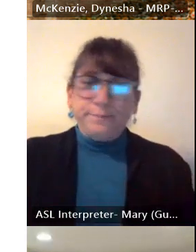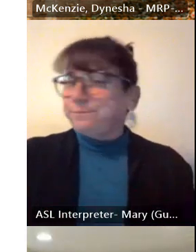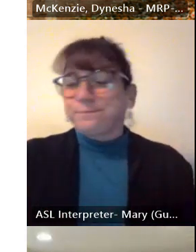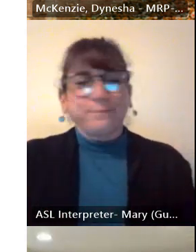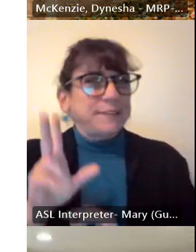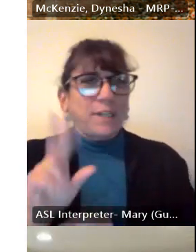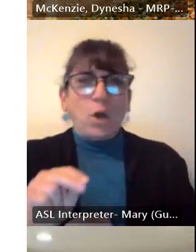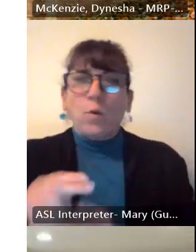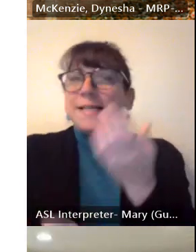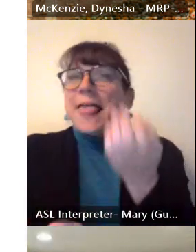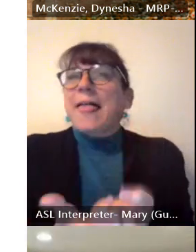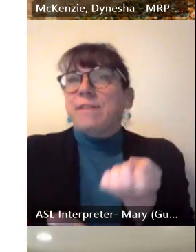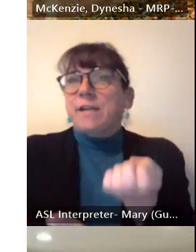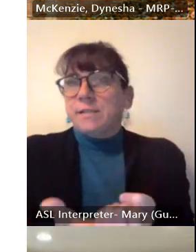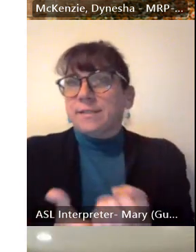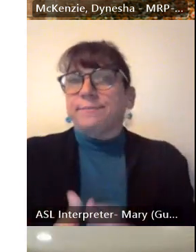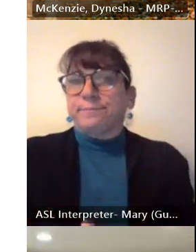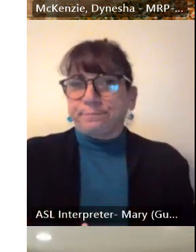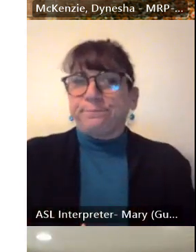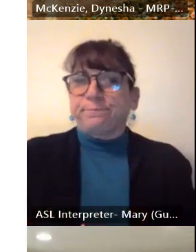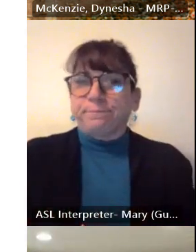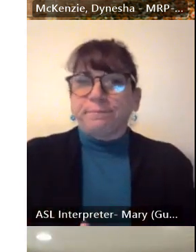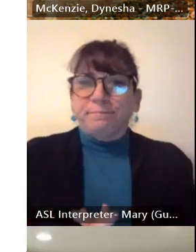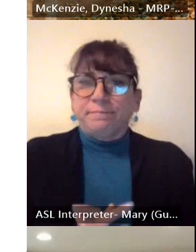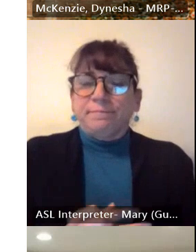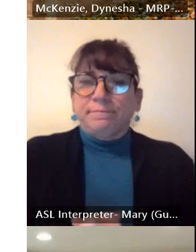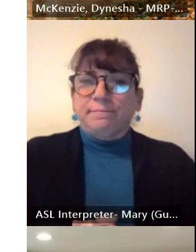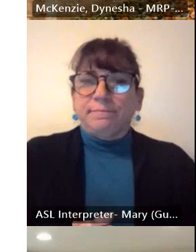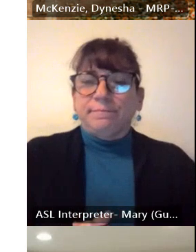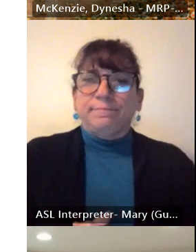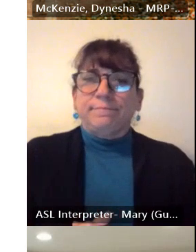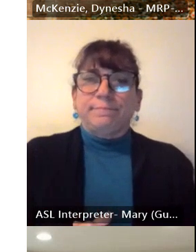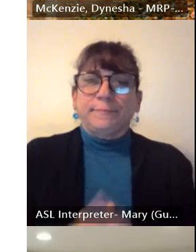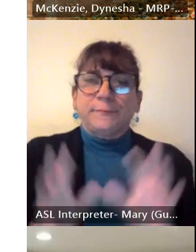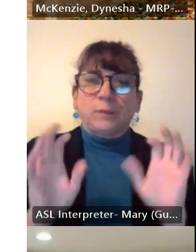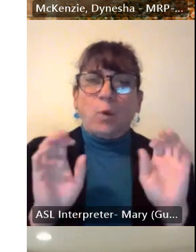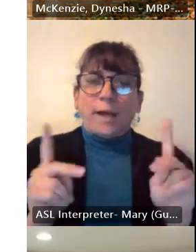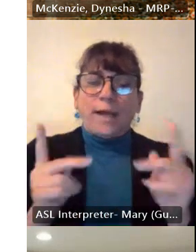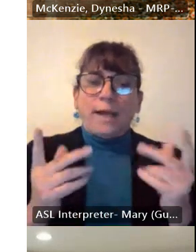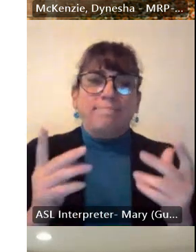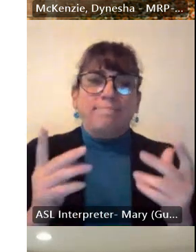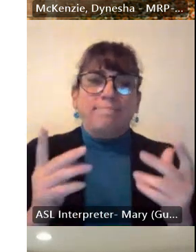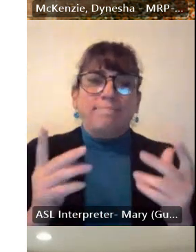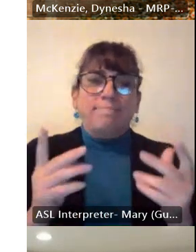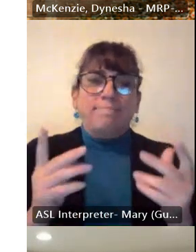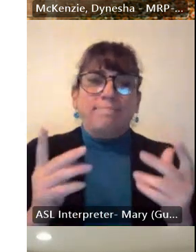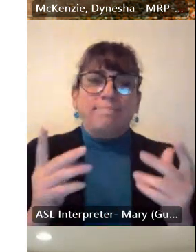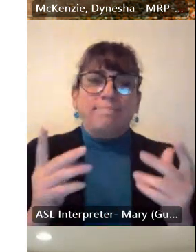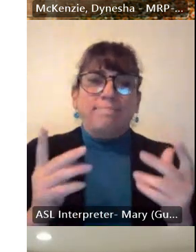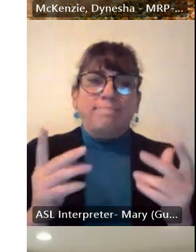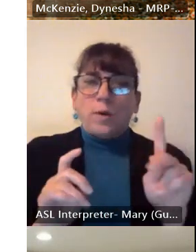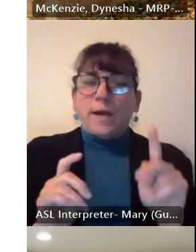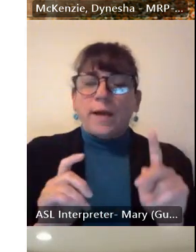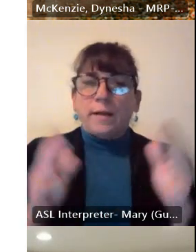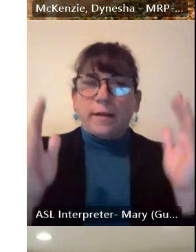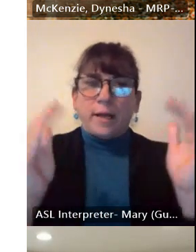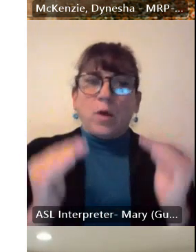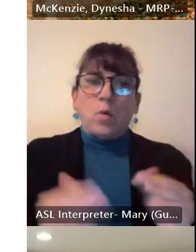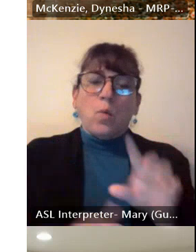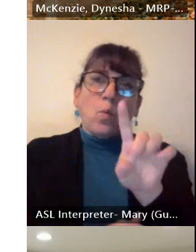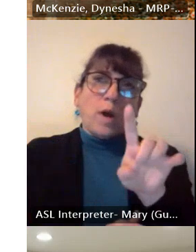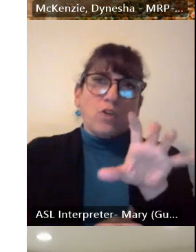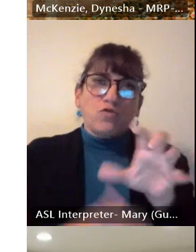No, it's evidence. Okay. Okay, let's try. Nobody gets points that round, and I think we're on 100